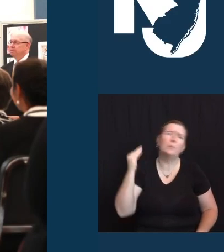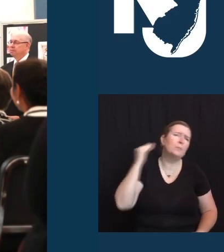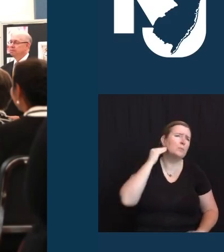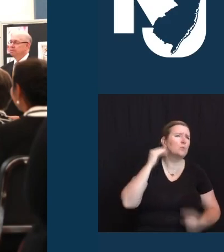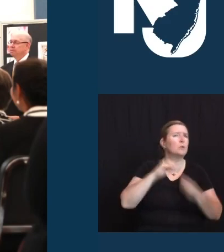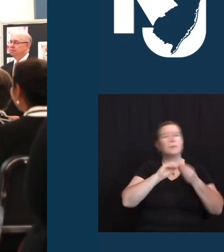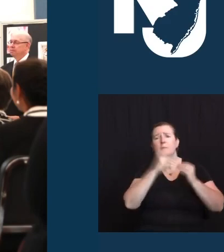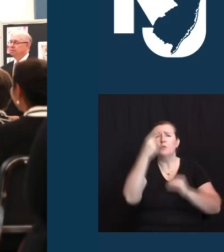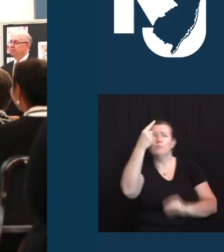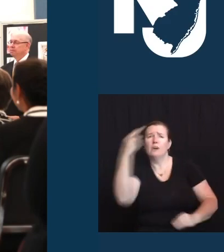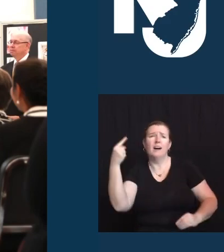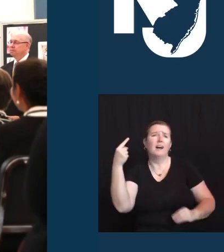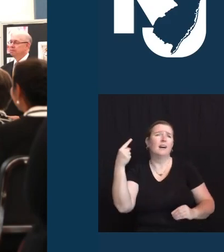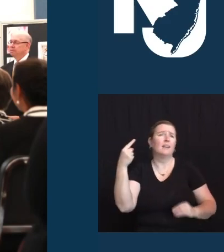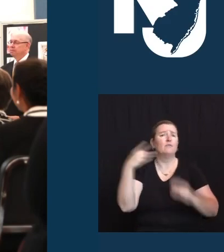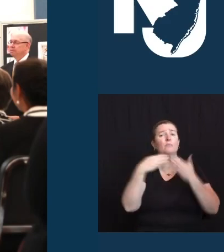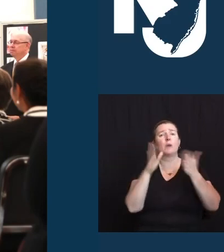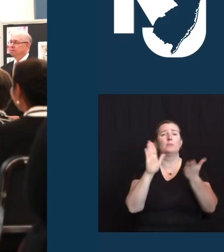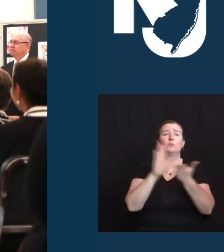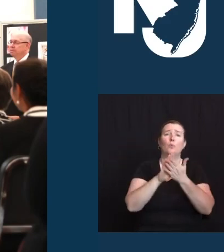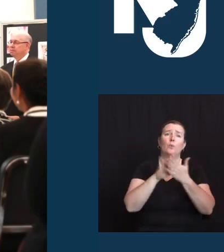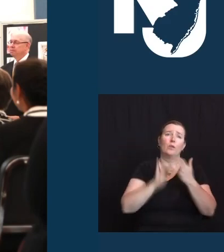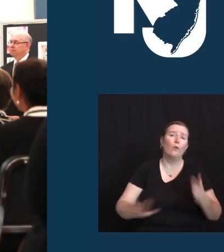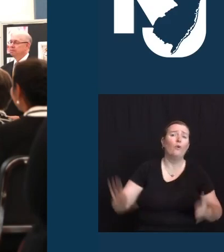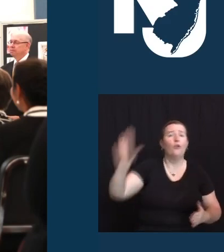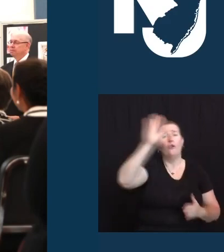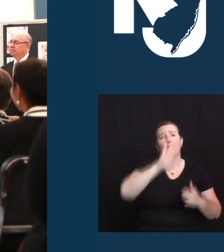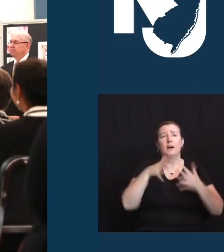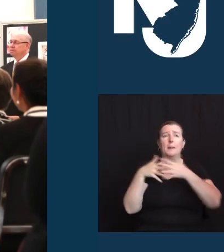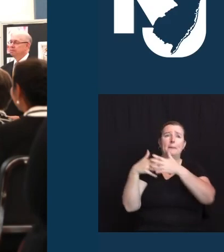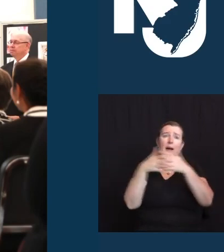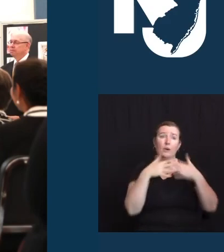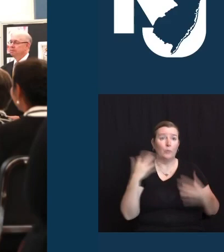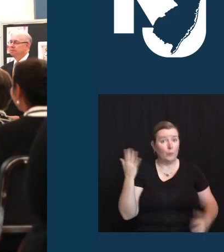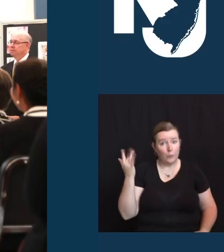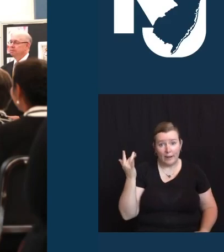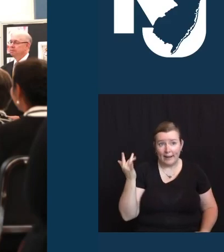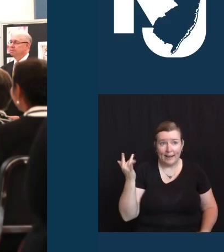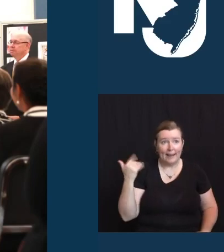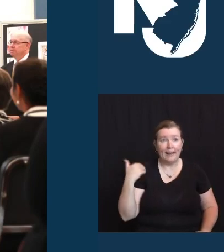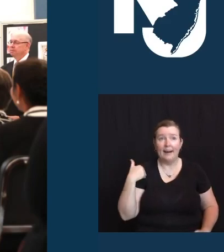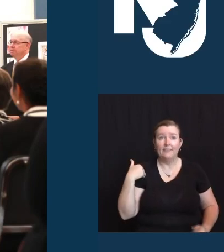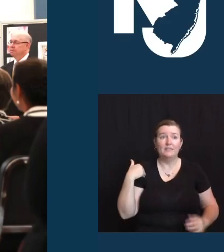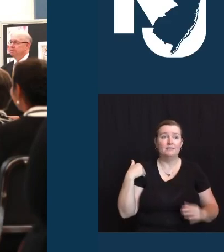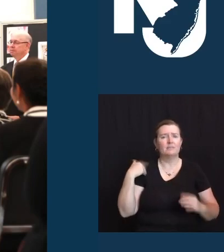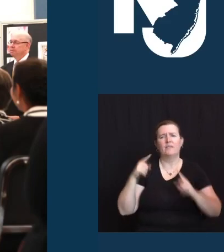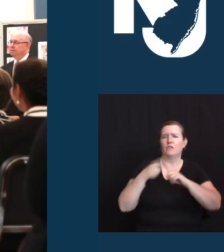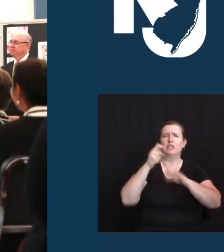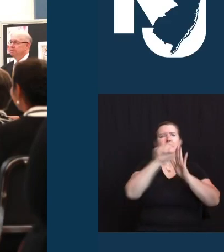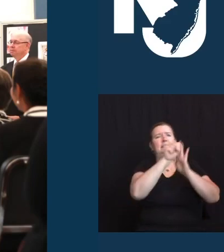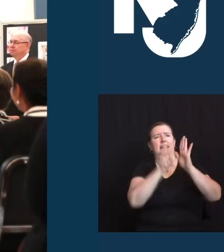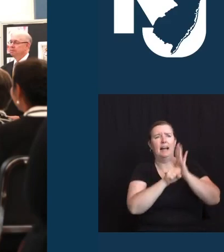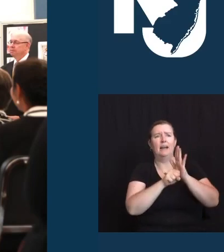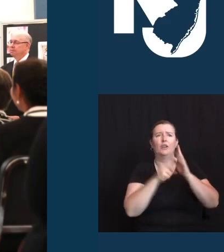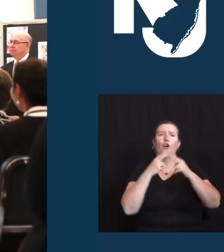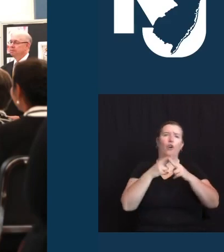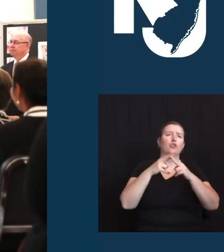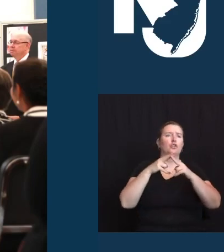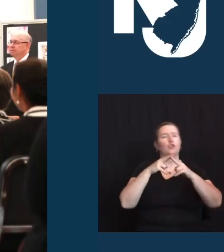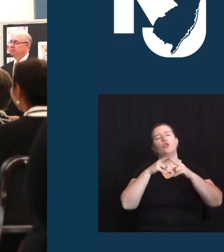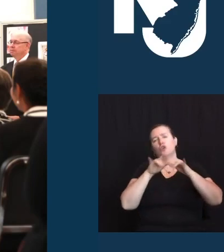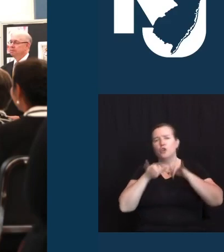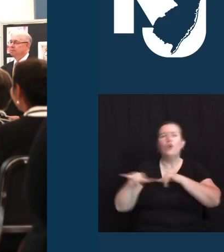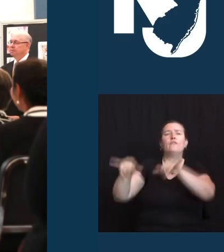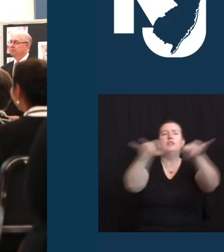because we were the first state ever to ensure universal access to the arts. So no matter what your